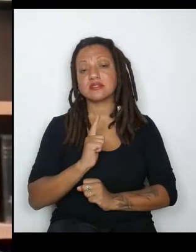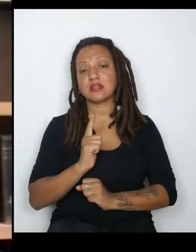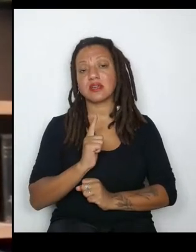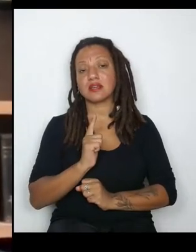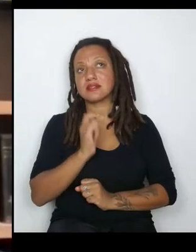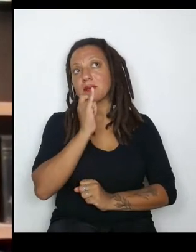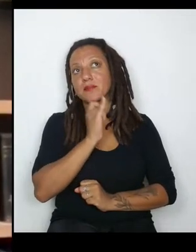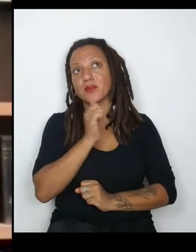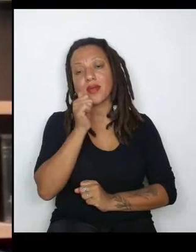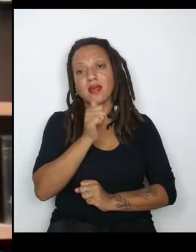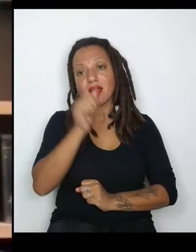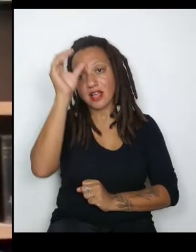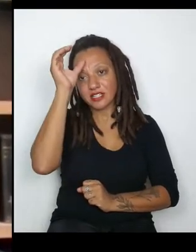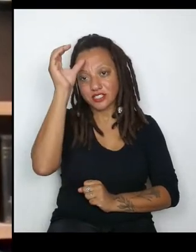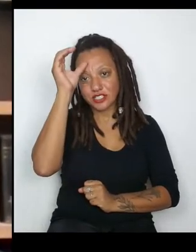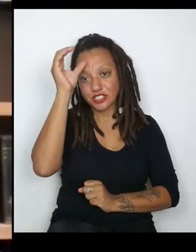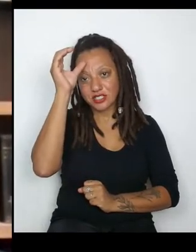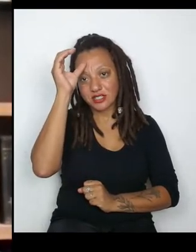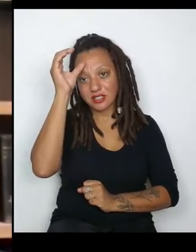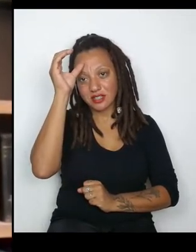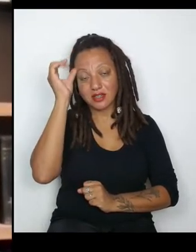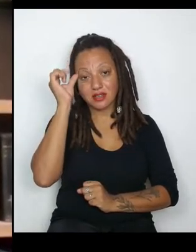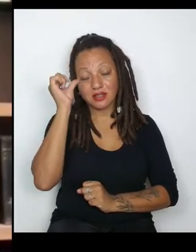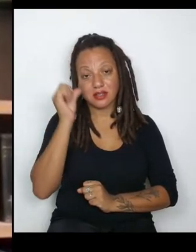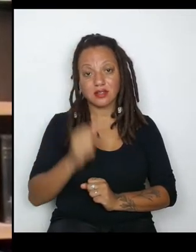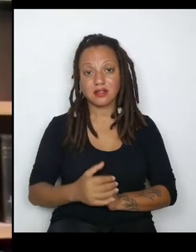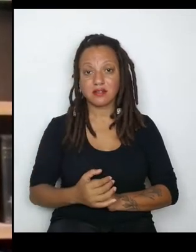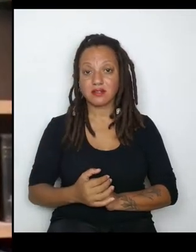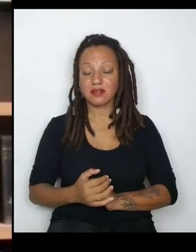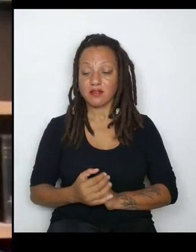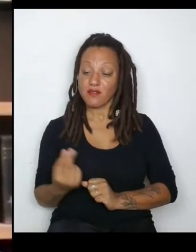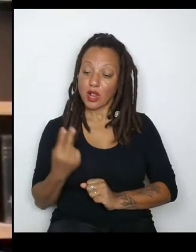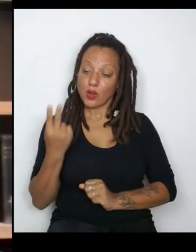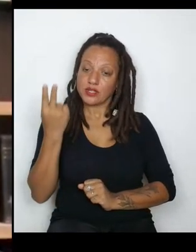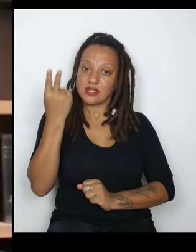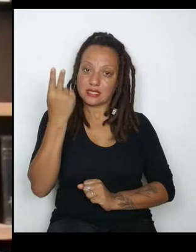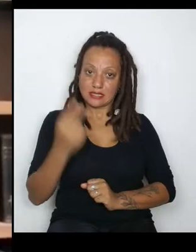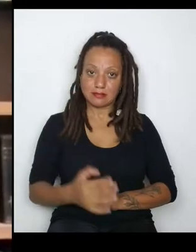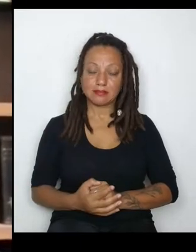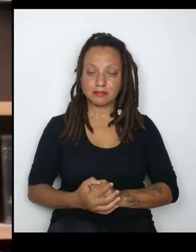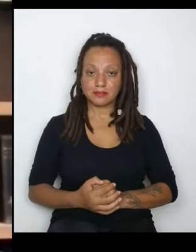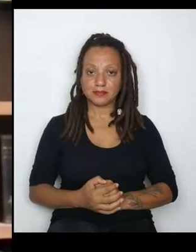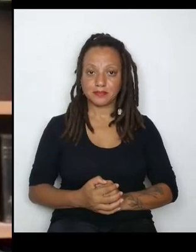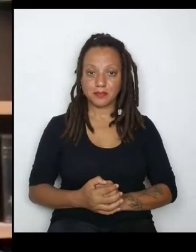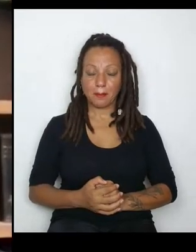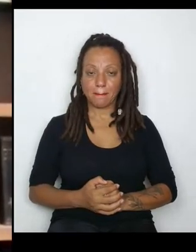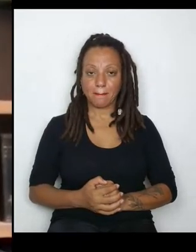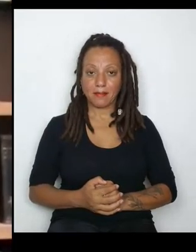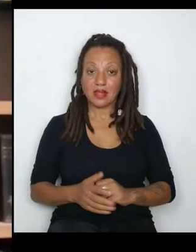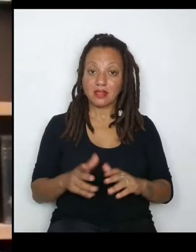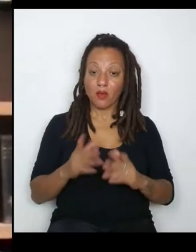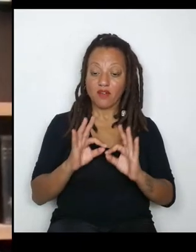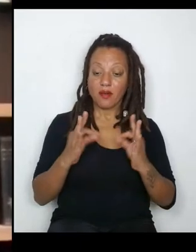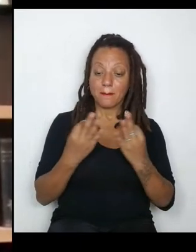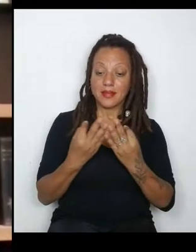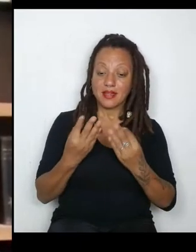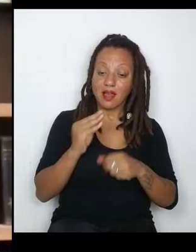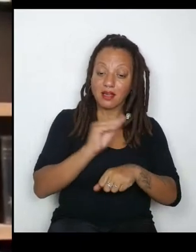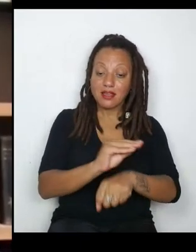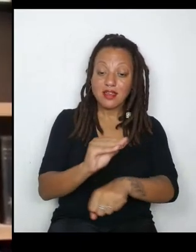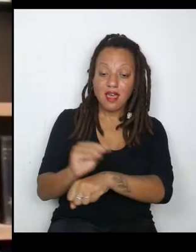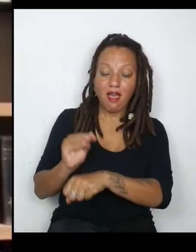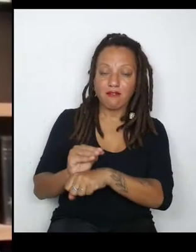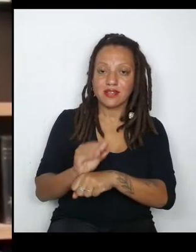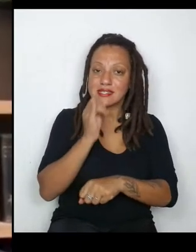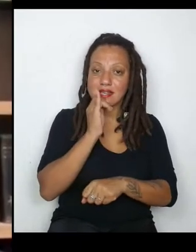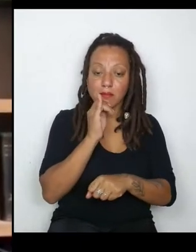available a family will instance create a mahu will designate one child to be the mahu this is less practice now perhaps than it